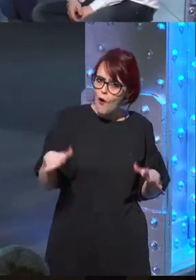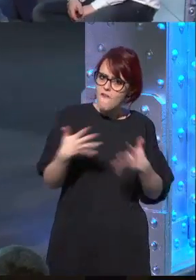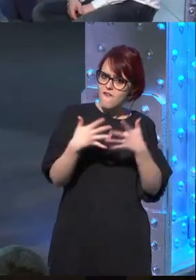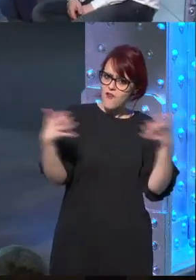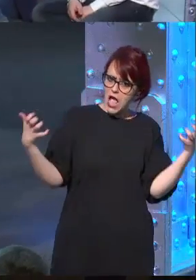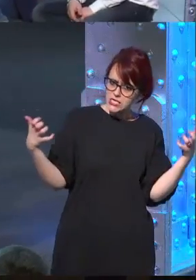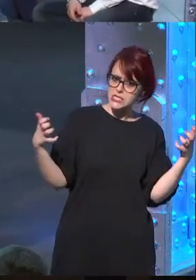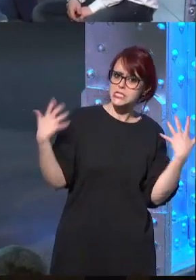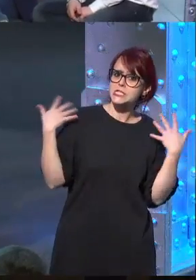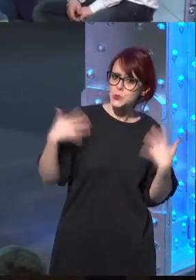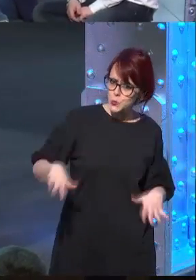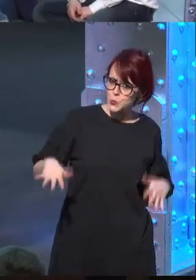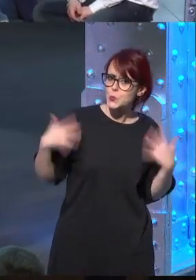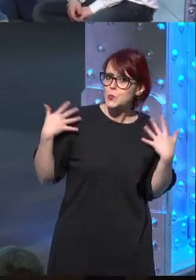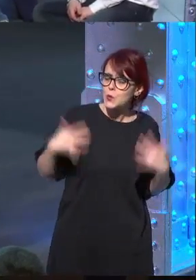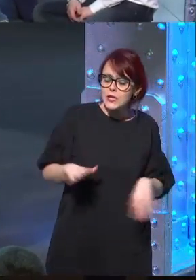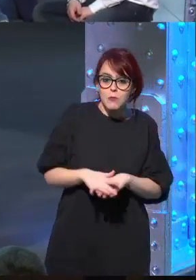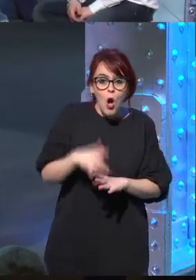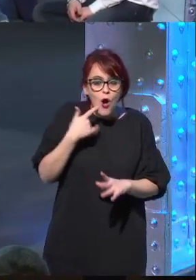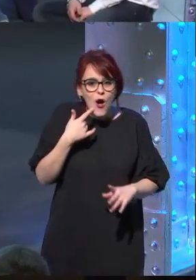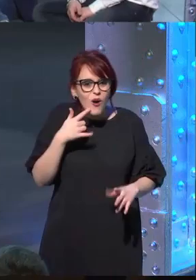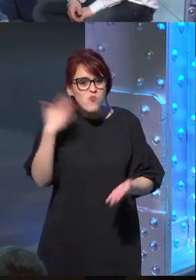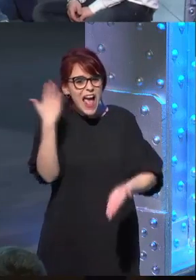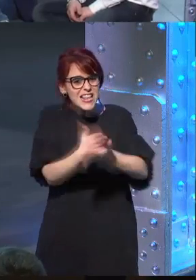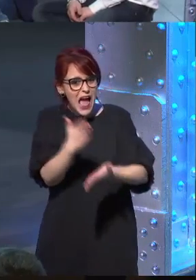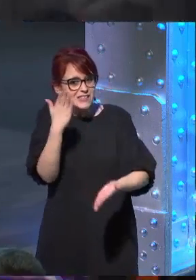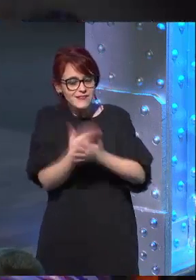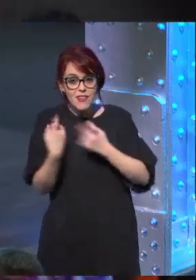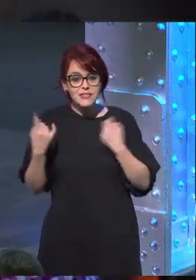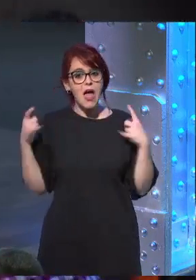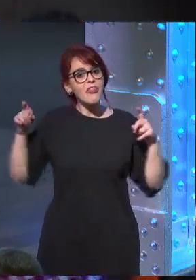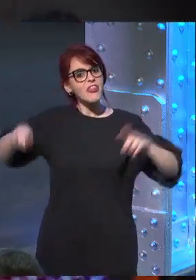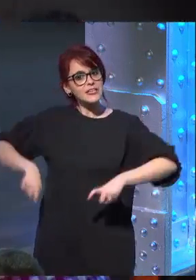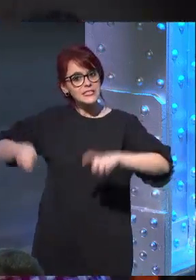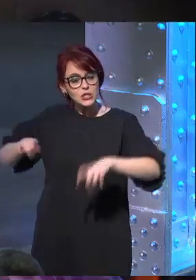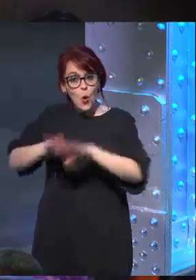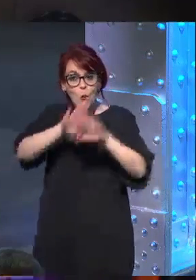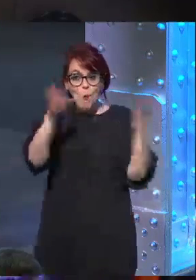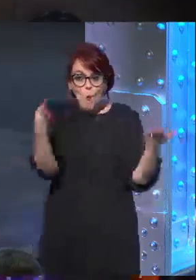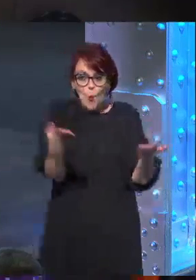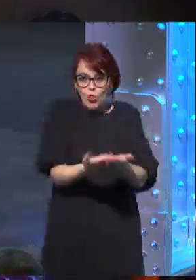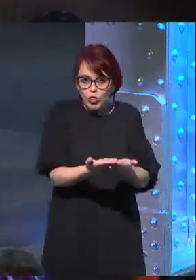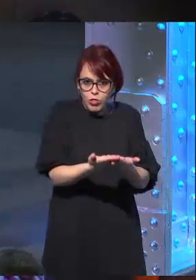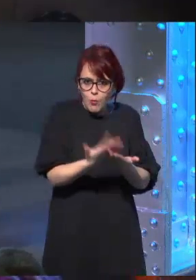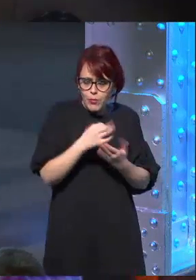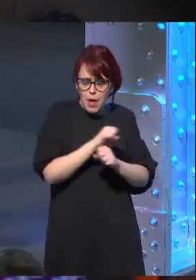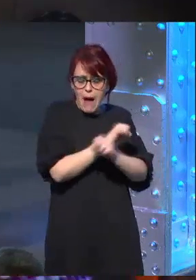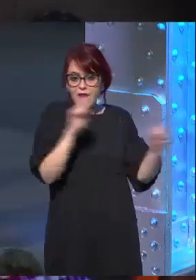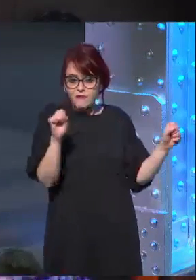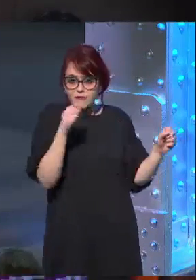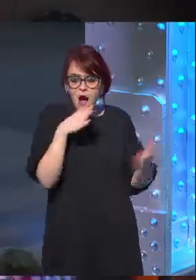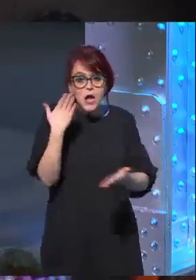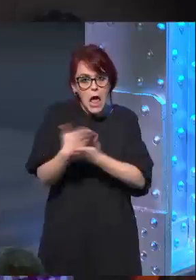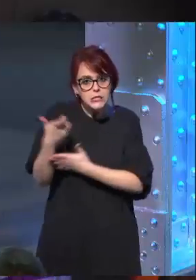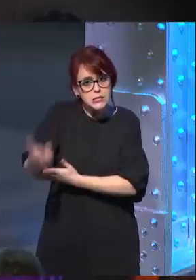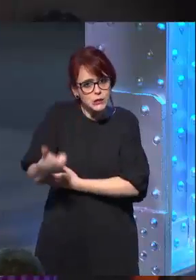deactivate the notifications, I would be even more anxious to know who's right, if somebody is writing to me. So if you cannot wait until the end of the classroom